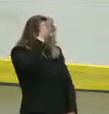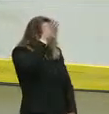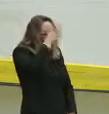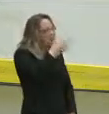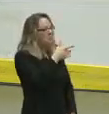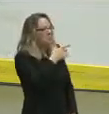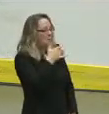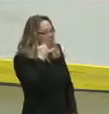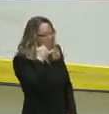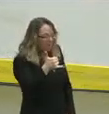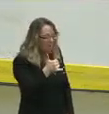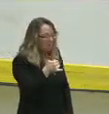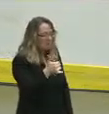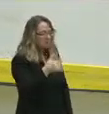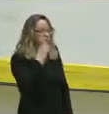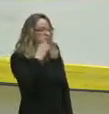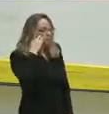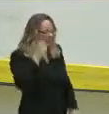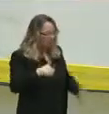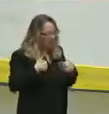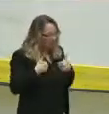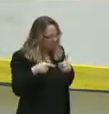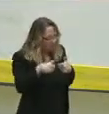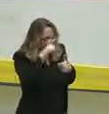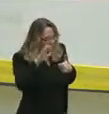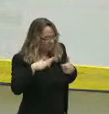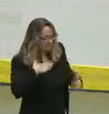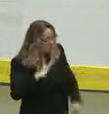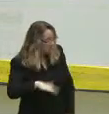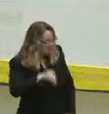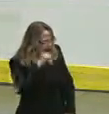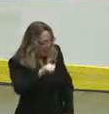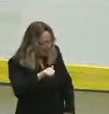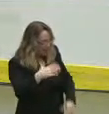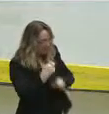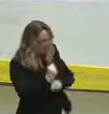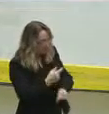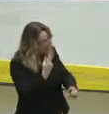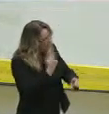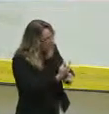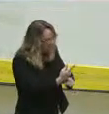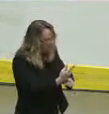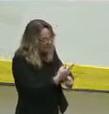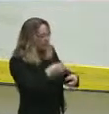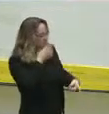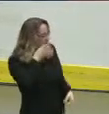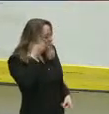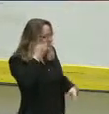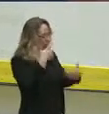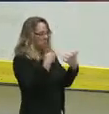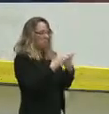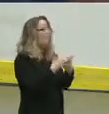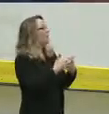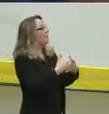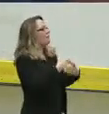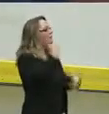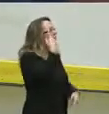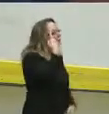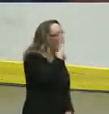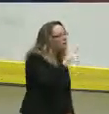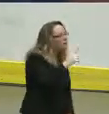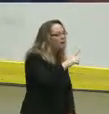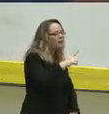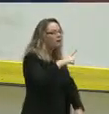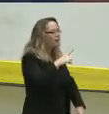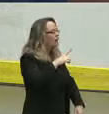daughter didn't get the room of their choice, to the younger brother or sister who argued with us every time we came home